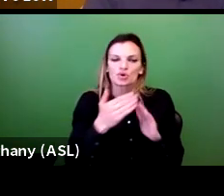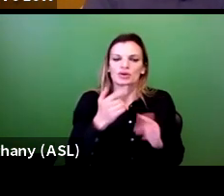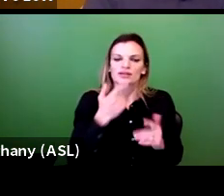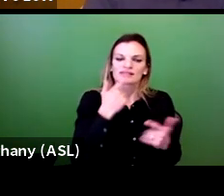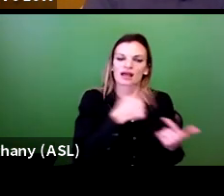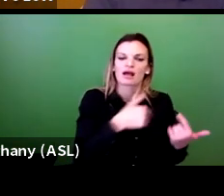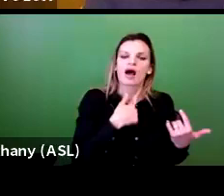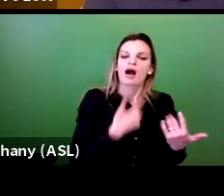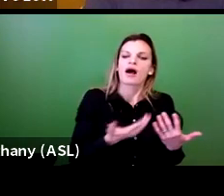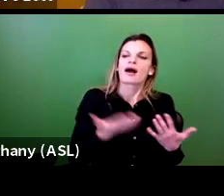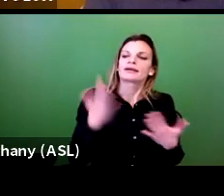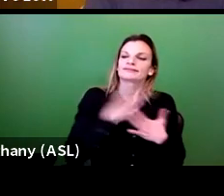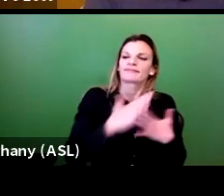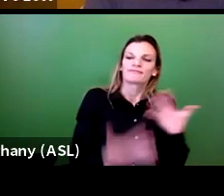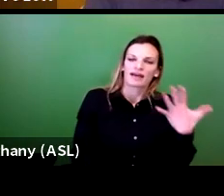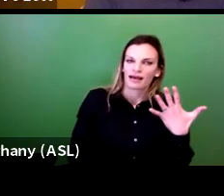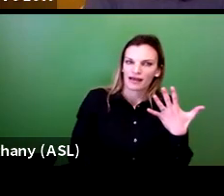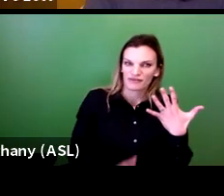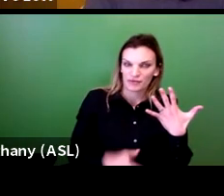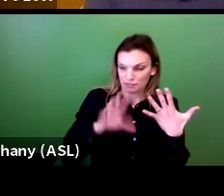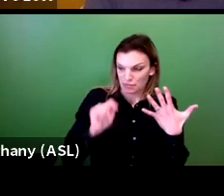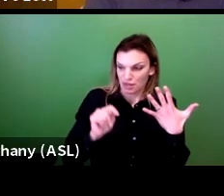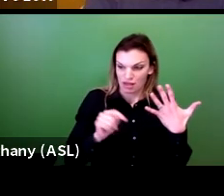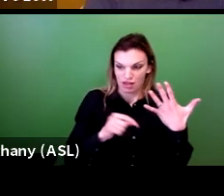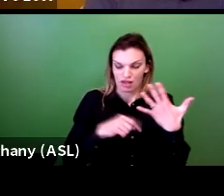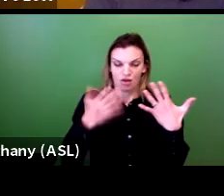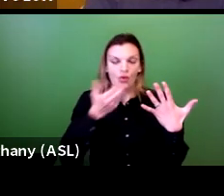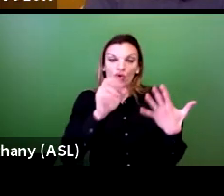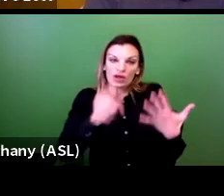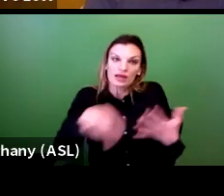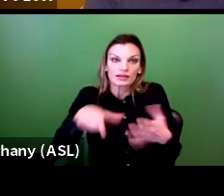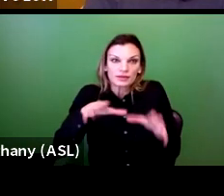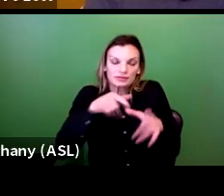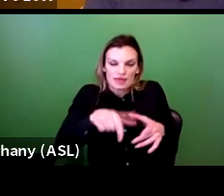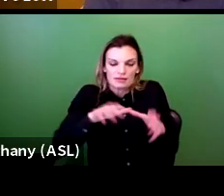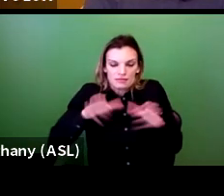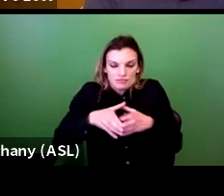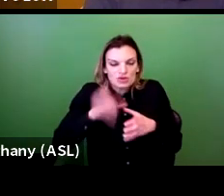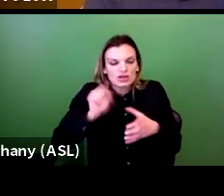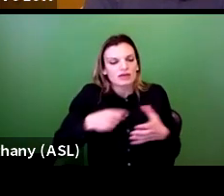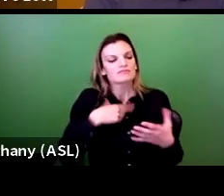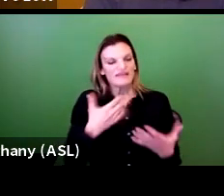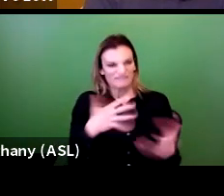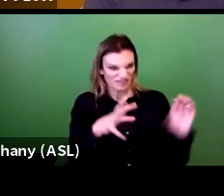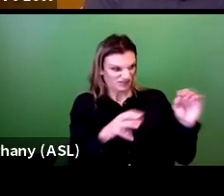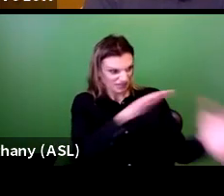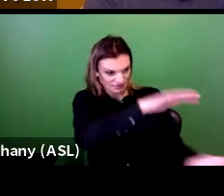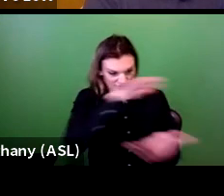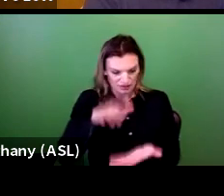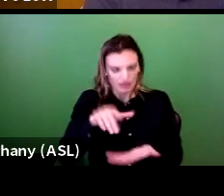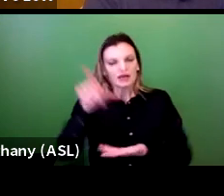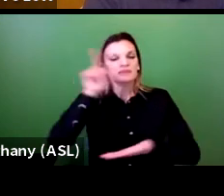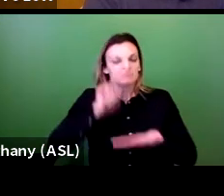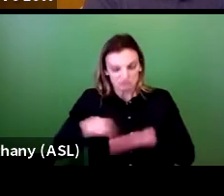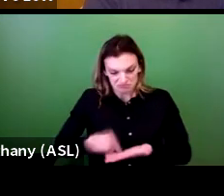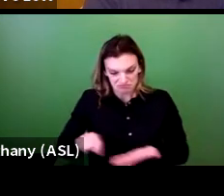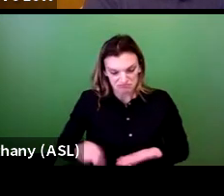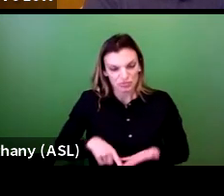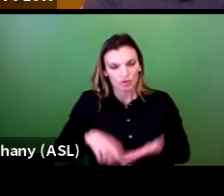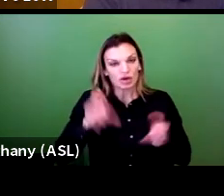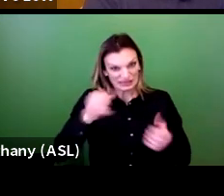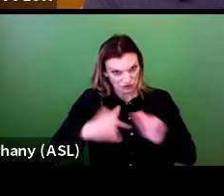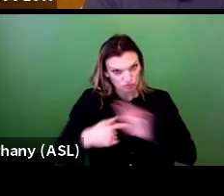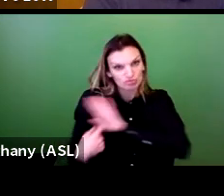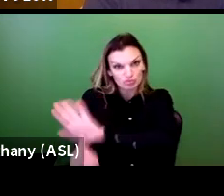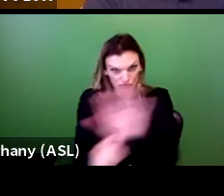5, but here's all 50 of them. So you can see all of them. And, we kind of roughly, you don't have to